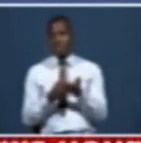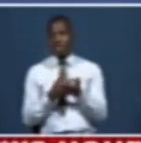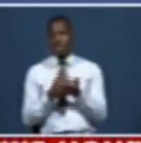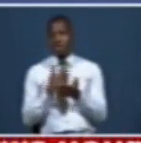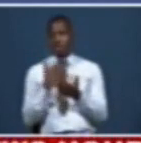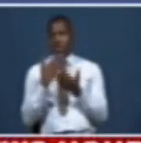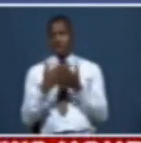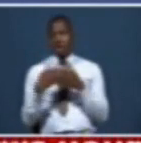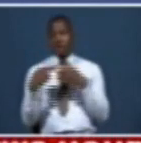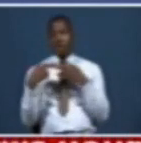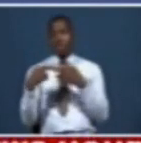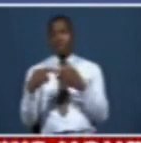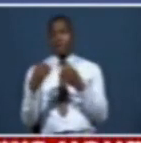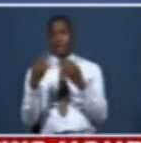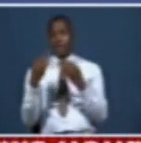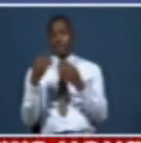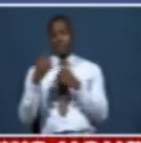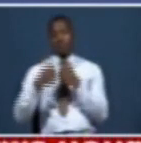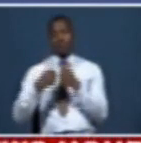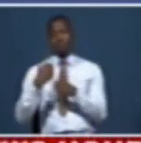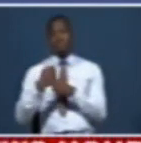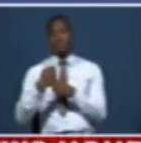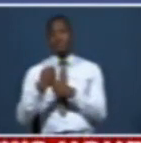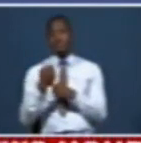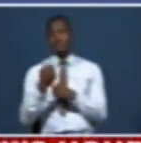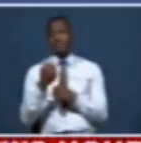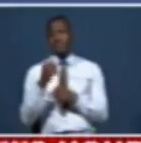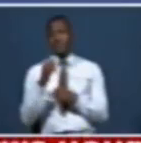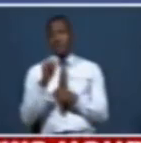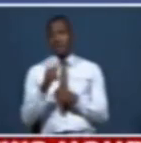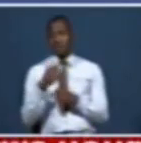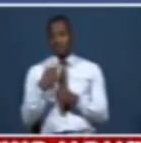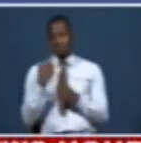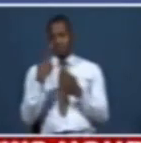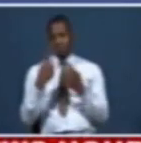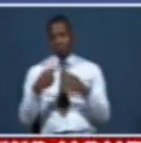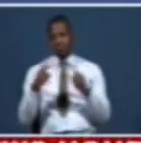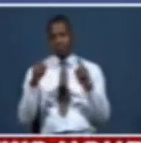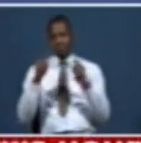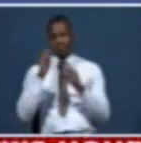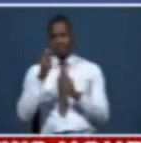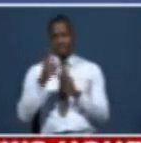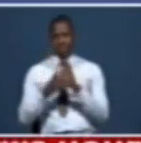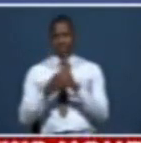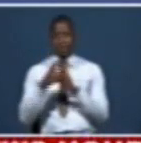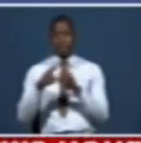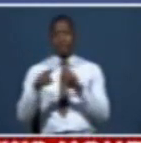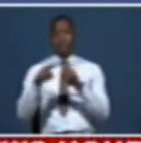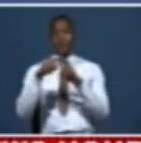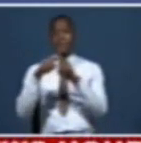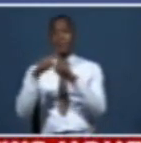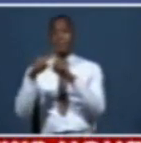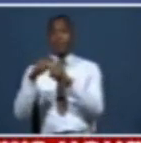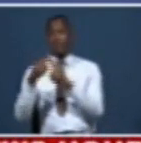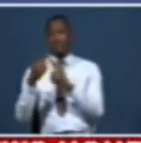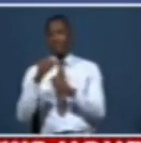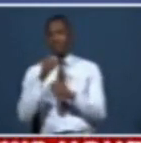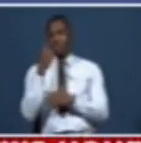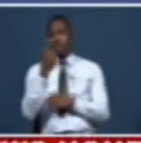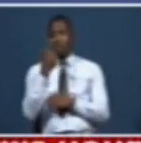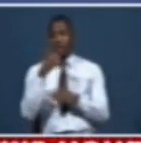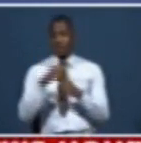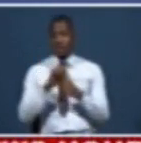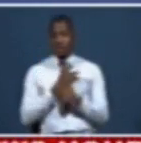close relations for many decades. These last years we have seen a rapid and very positive development, not only in